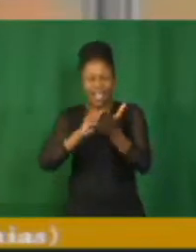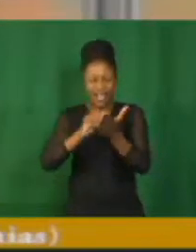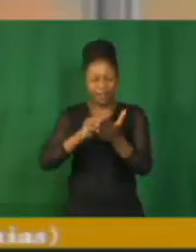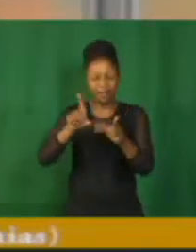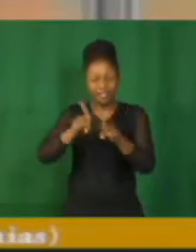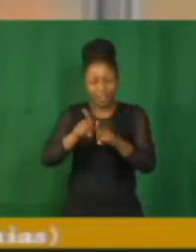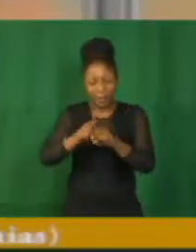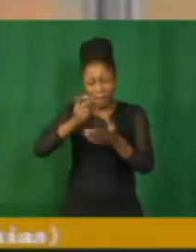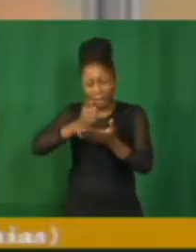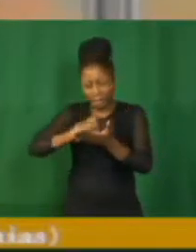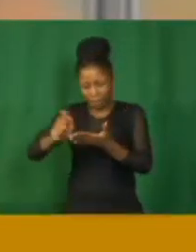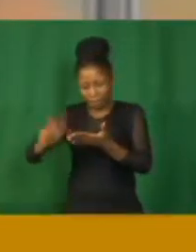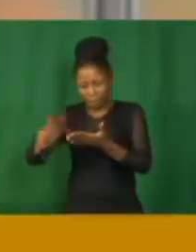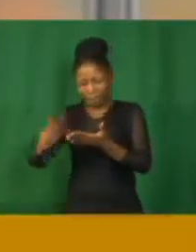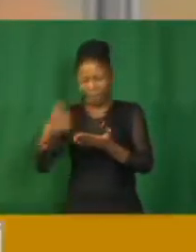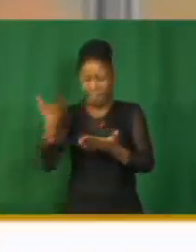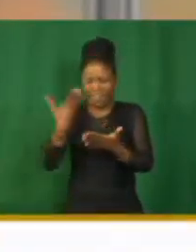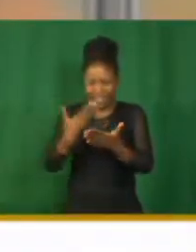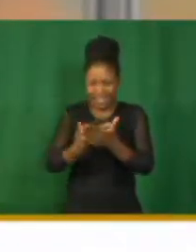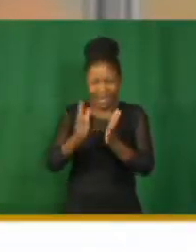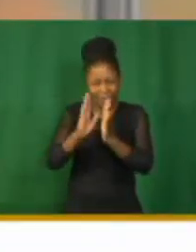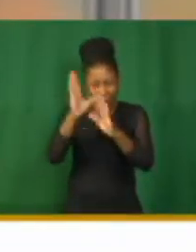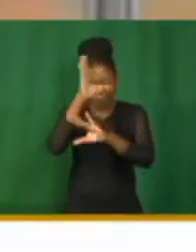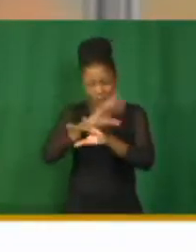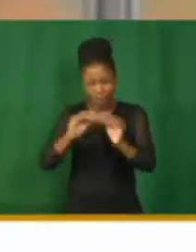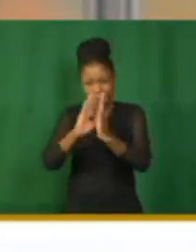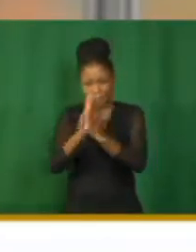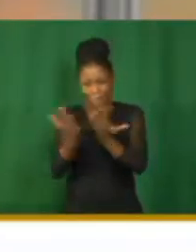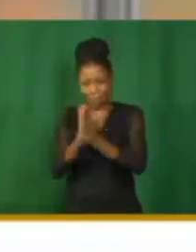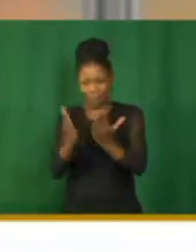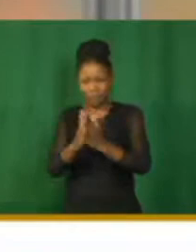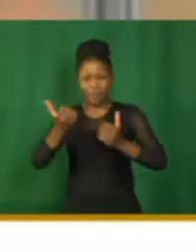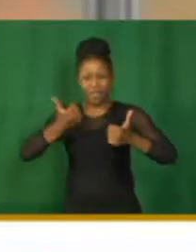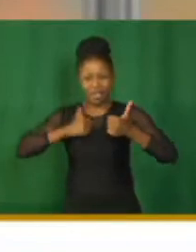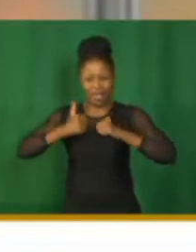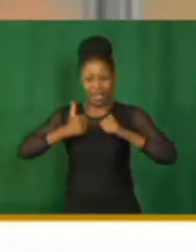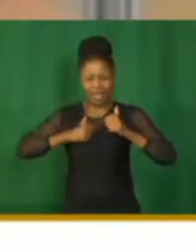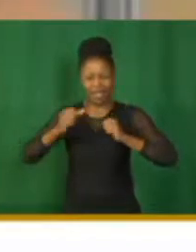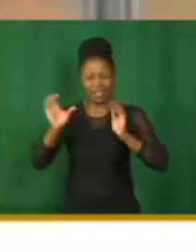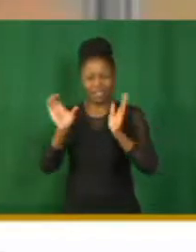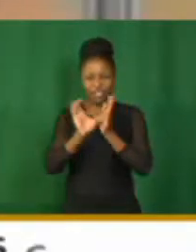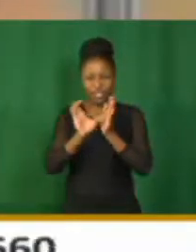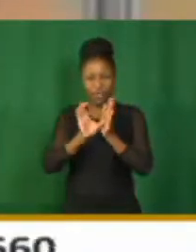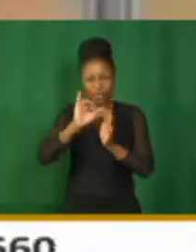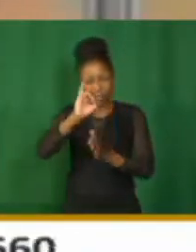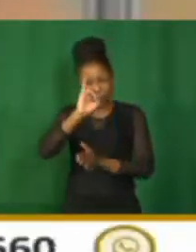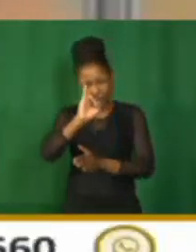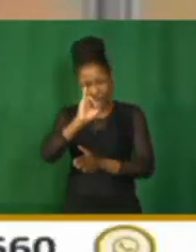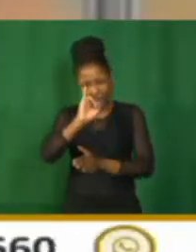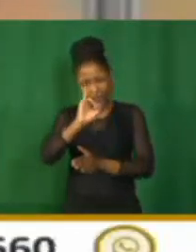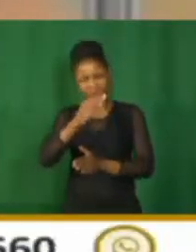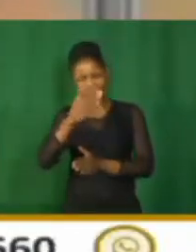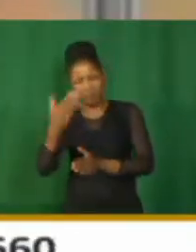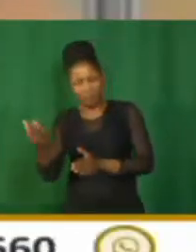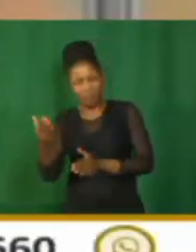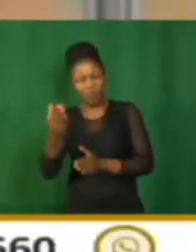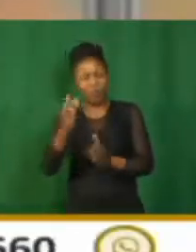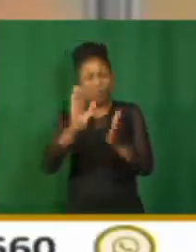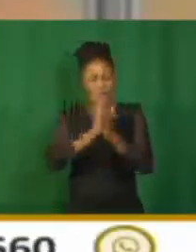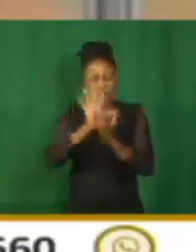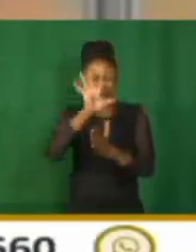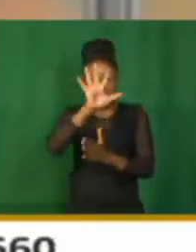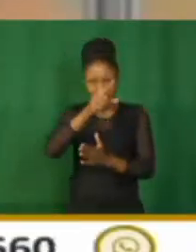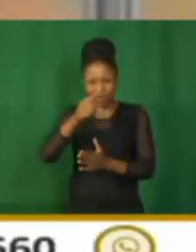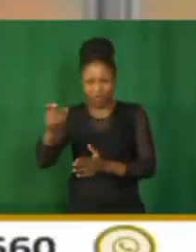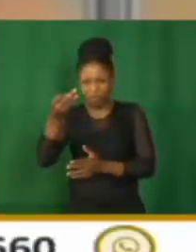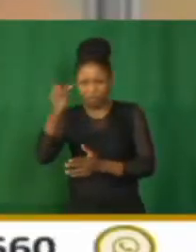open Acts chapter 1, verses 15 to 26. Those are the verses that we will be focusing